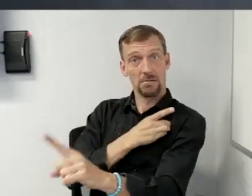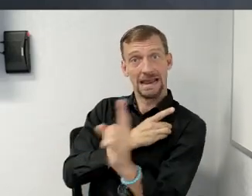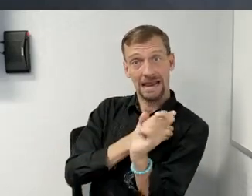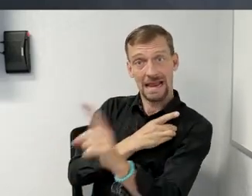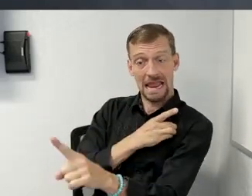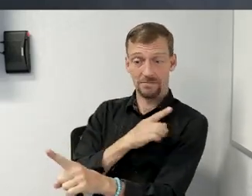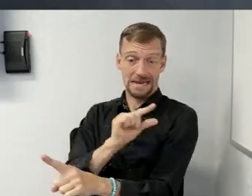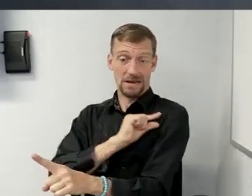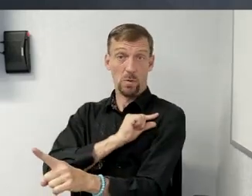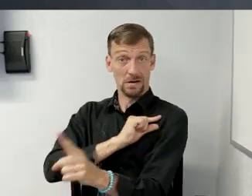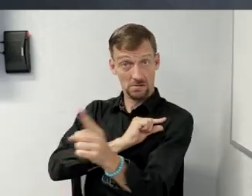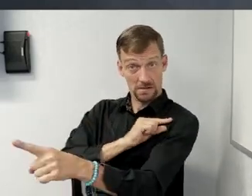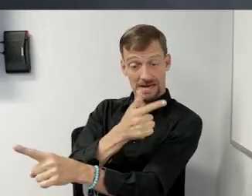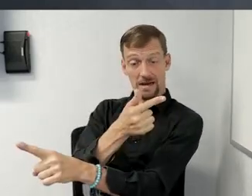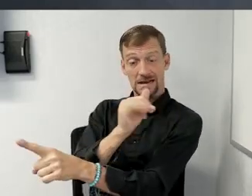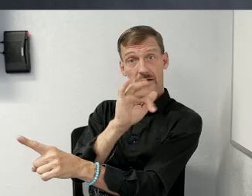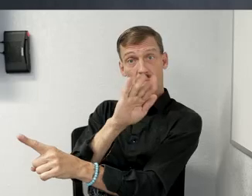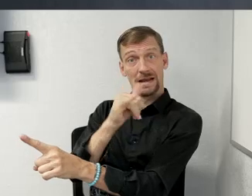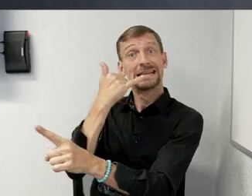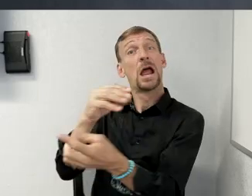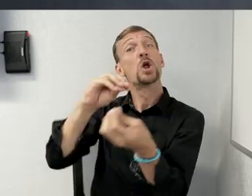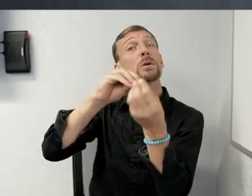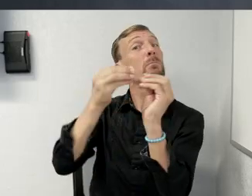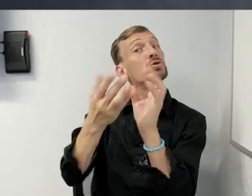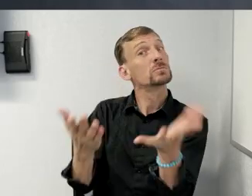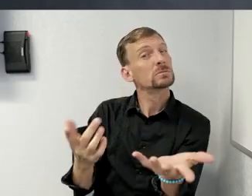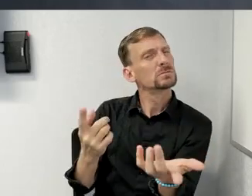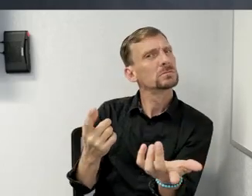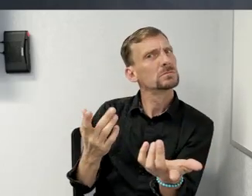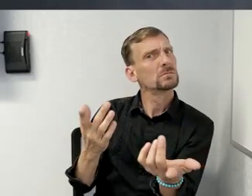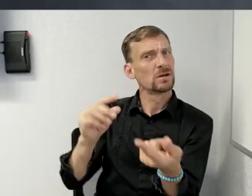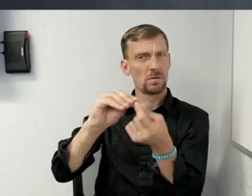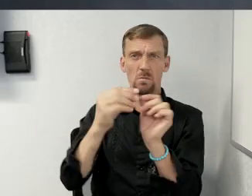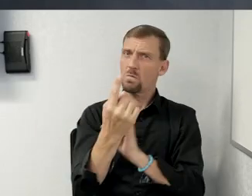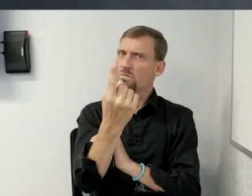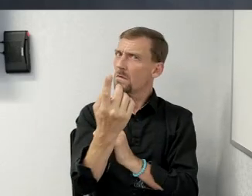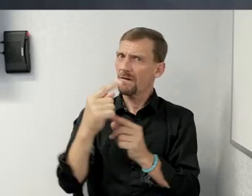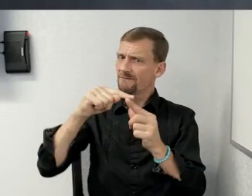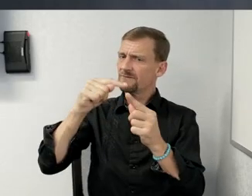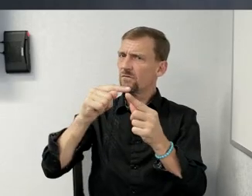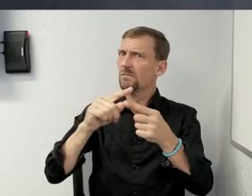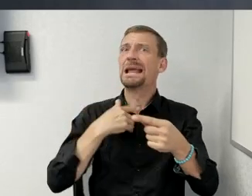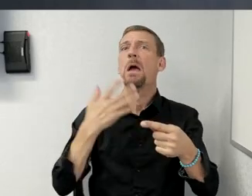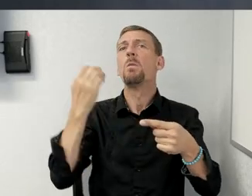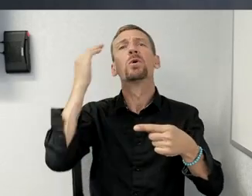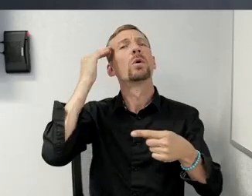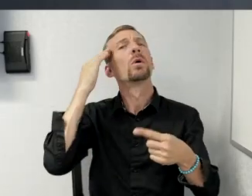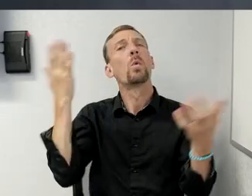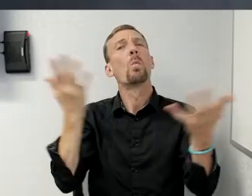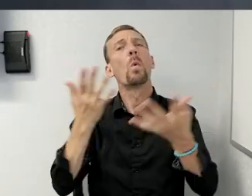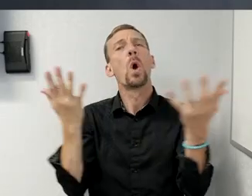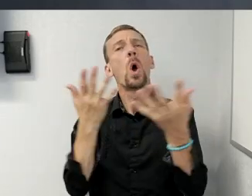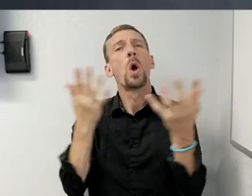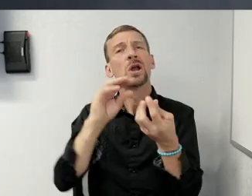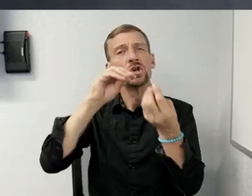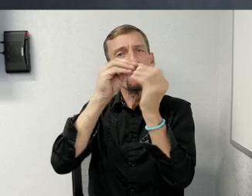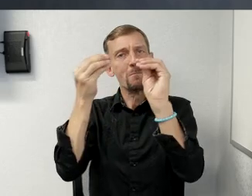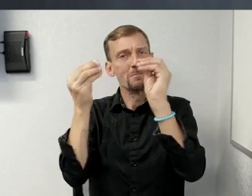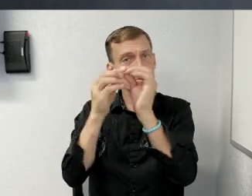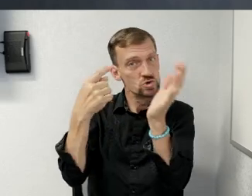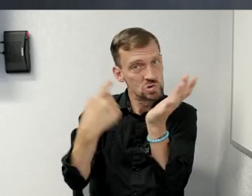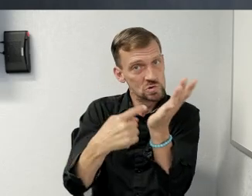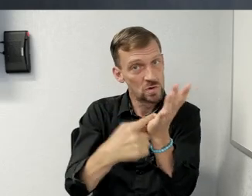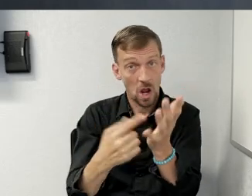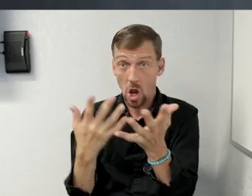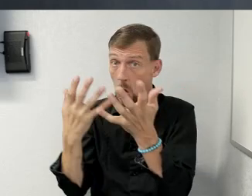like to start out with numbers. And so I've moved the numbers up to the top. Okay. So do you want to discuss